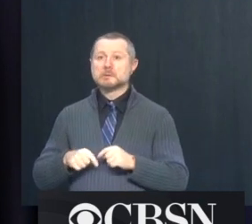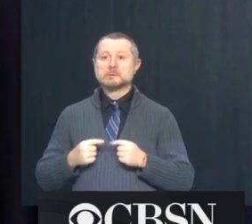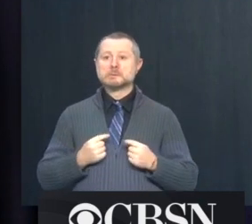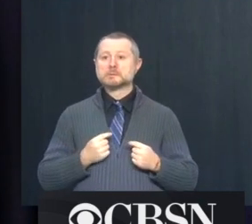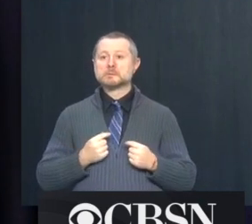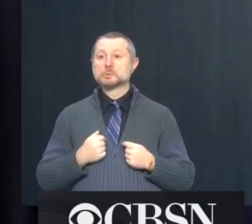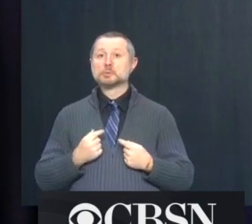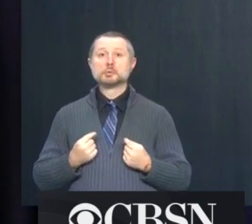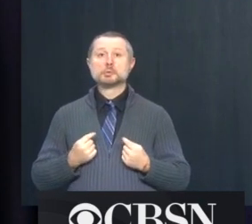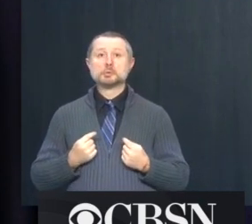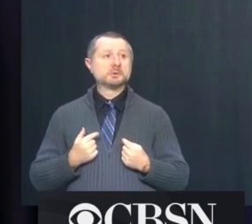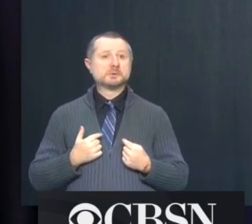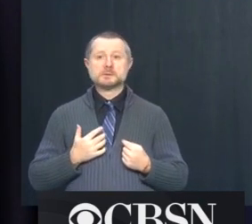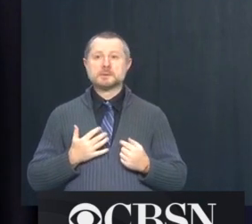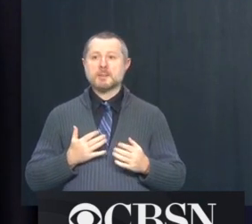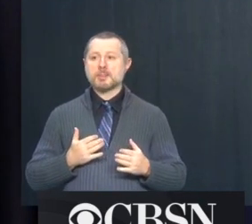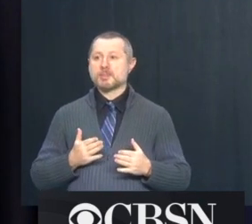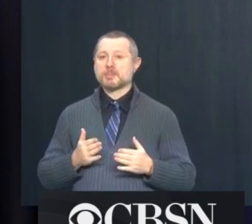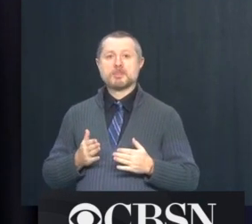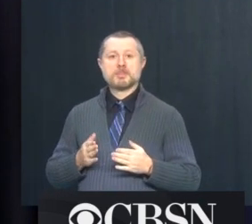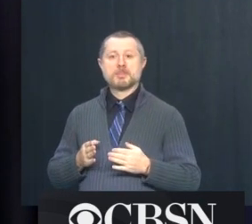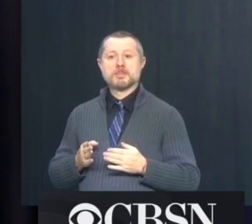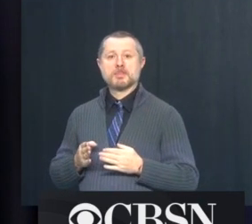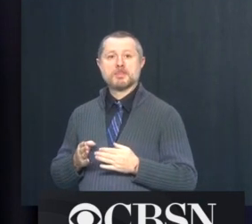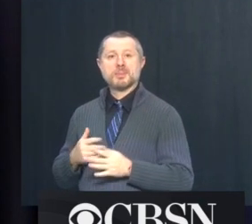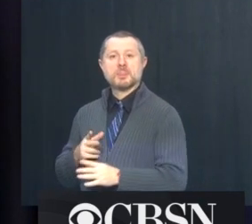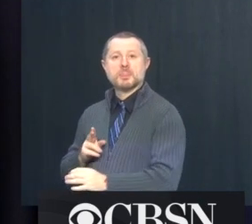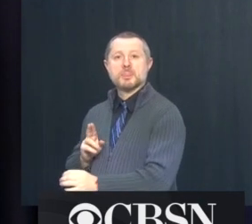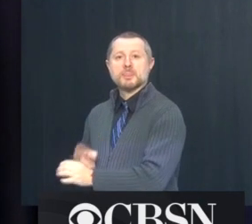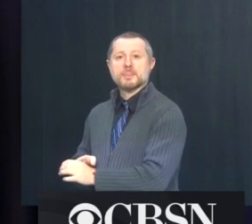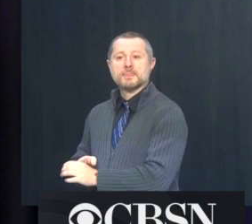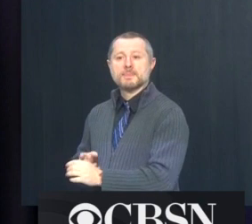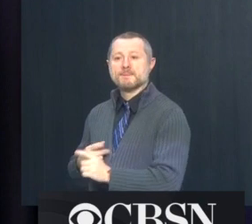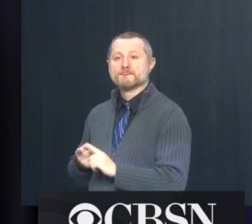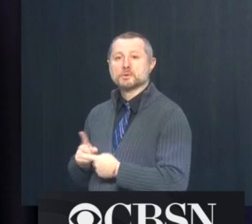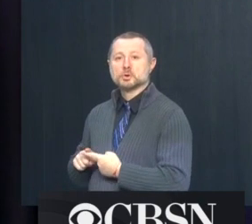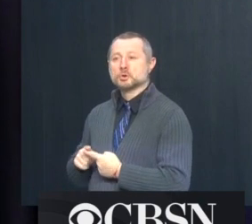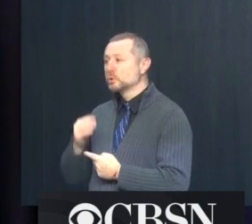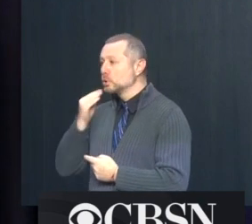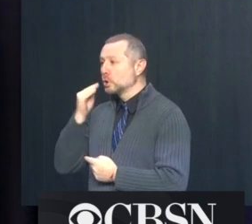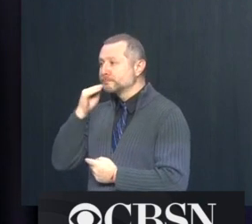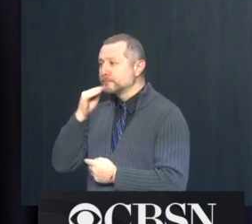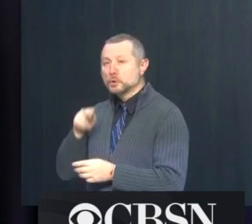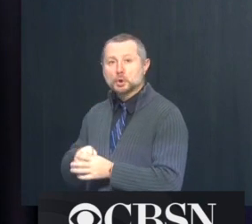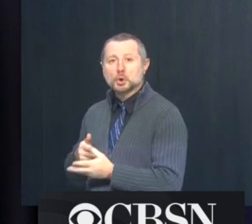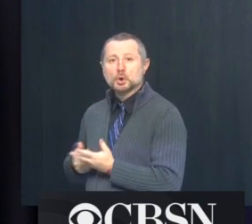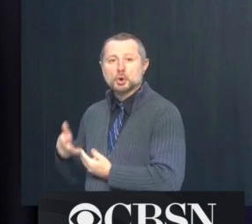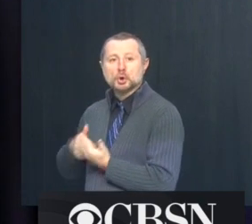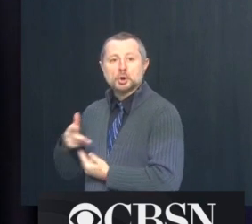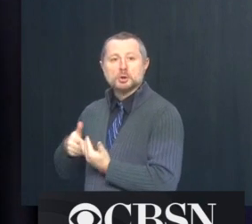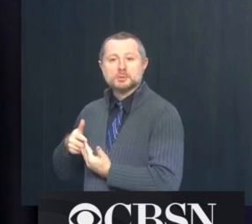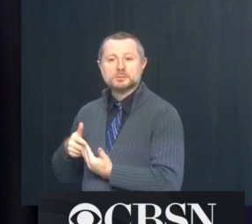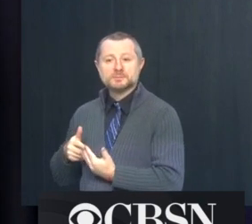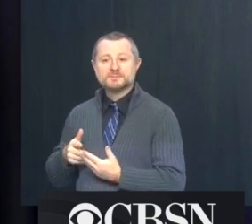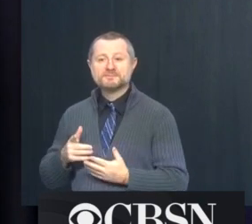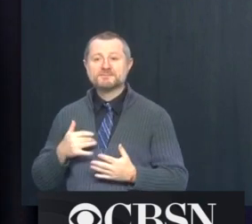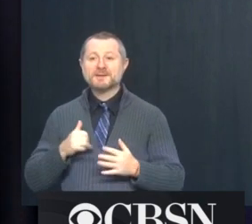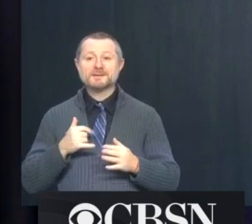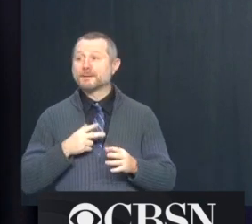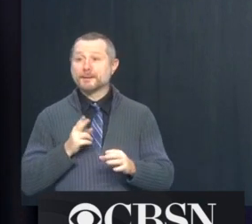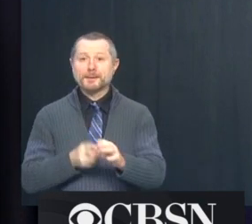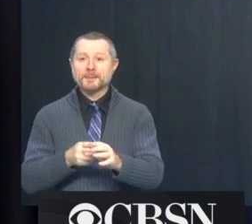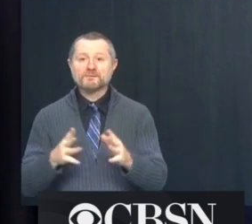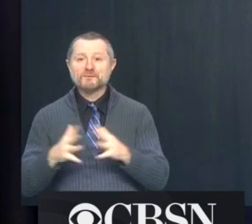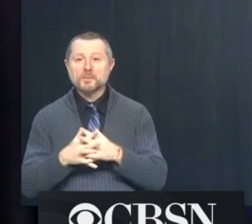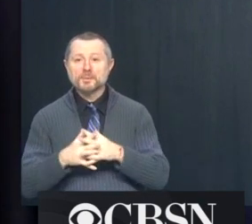What do? You start to go to people's homes and watch the football game, or come over